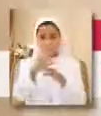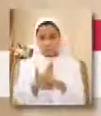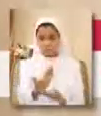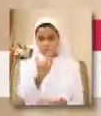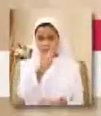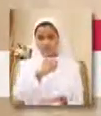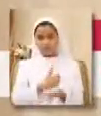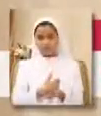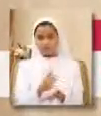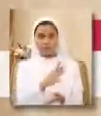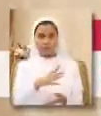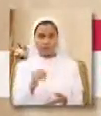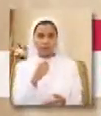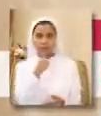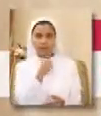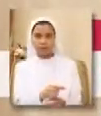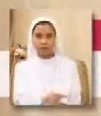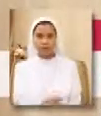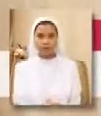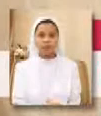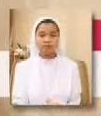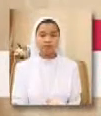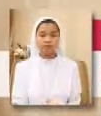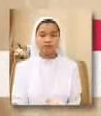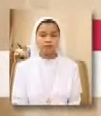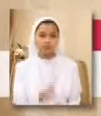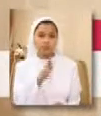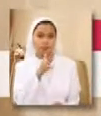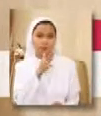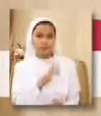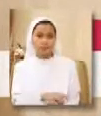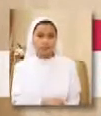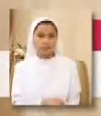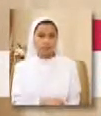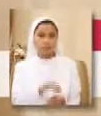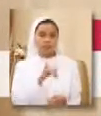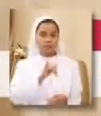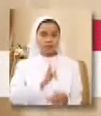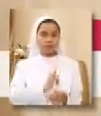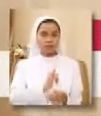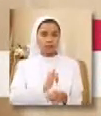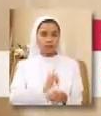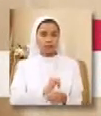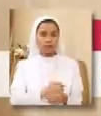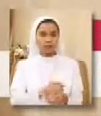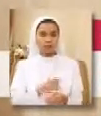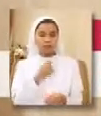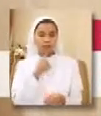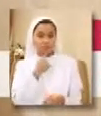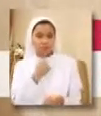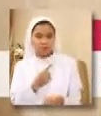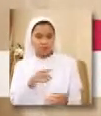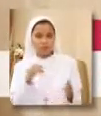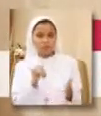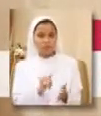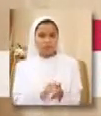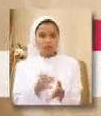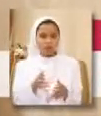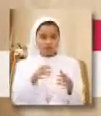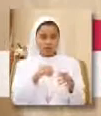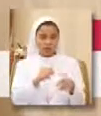Father Holong came up and said, Mother, I would prefer if you don't use our name again.